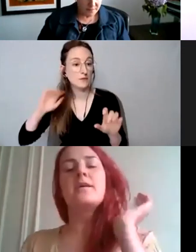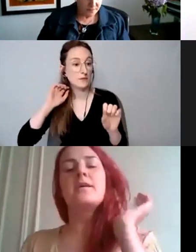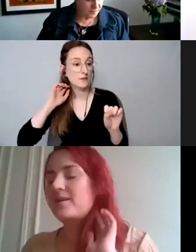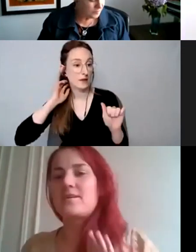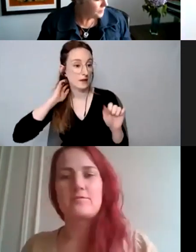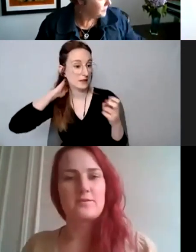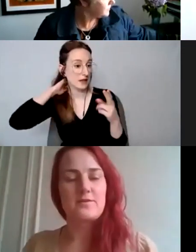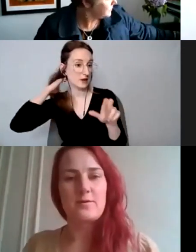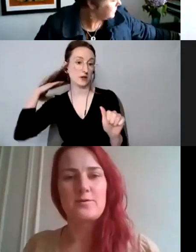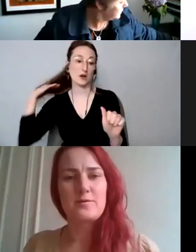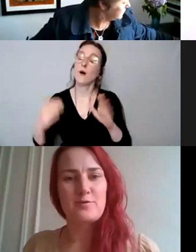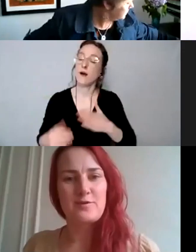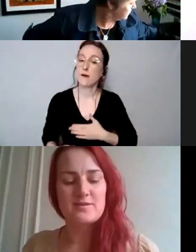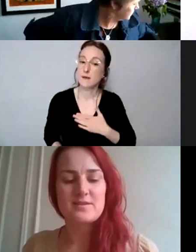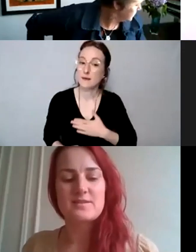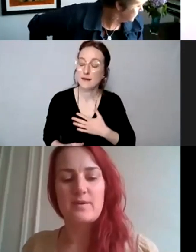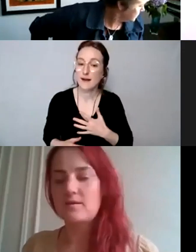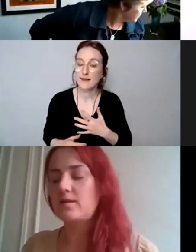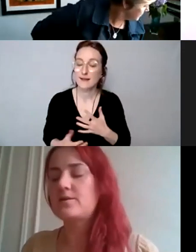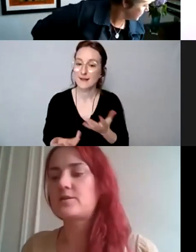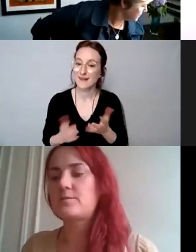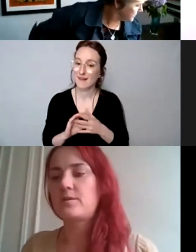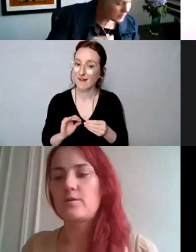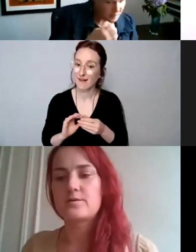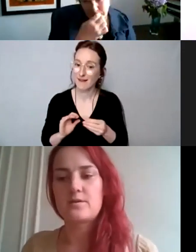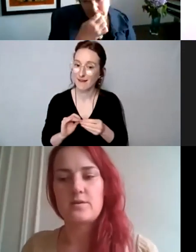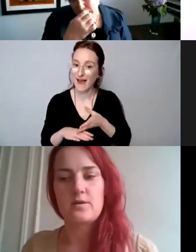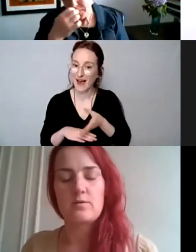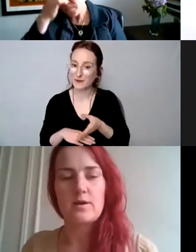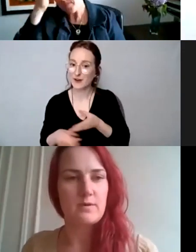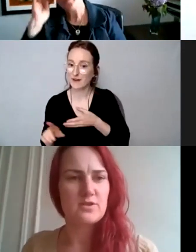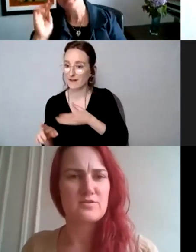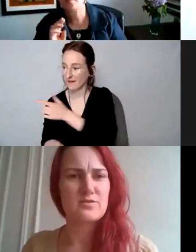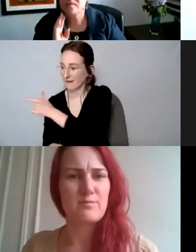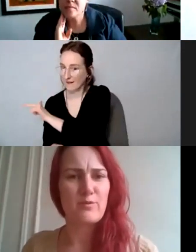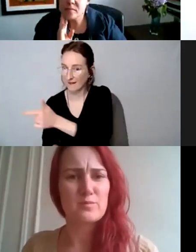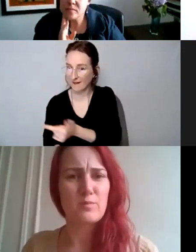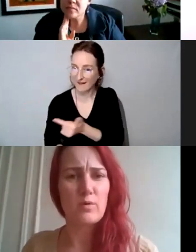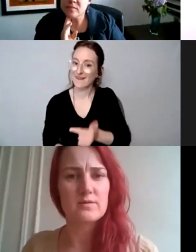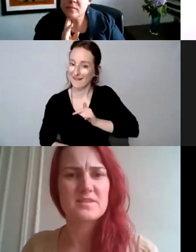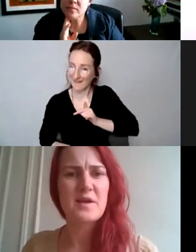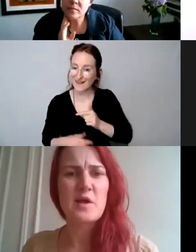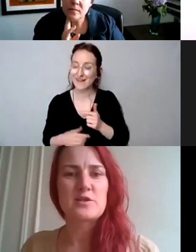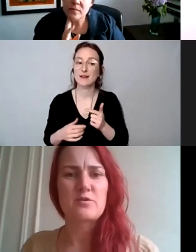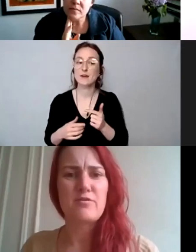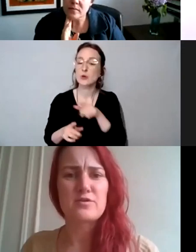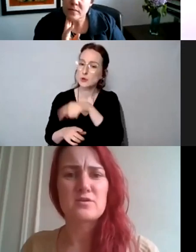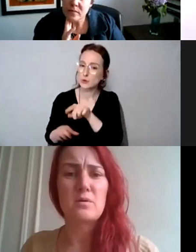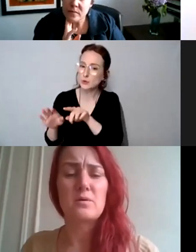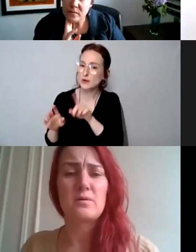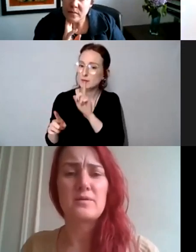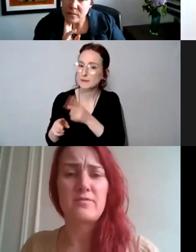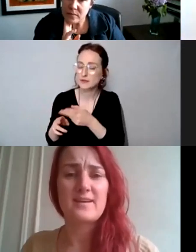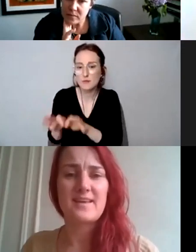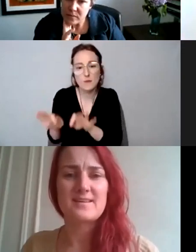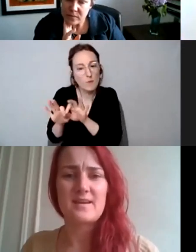Yeah, I'm really glad that I'm speaking after all the previous panelists because I think you guys mentioned important points. So